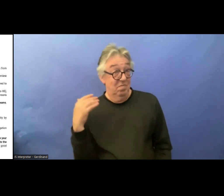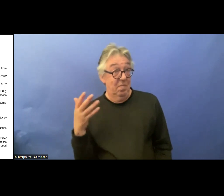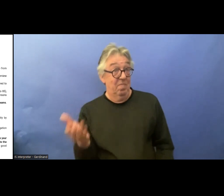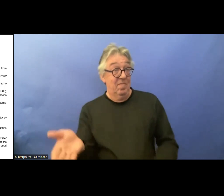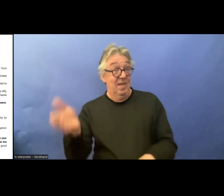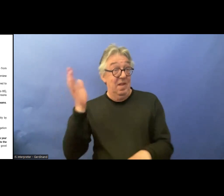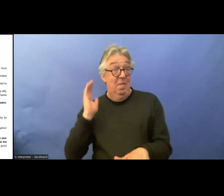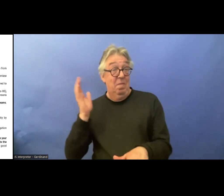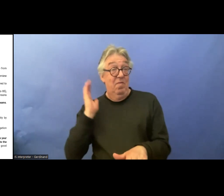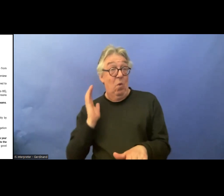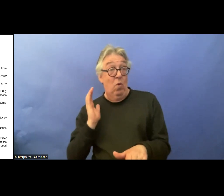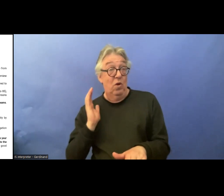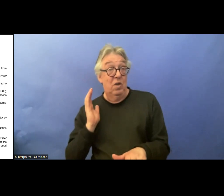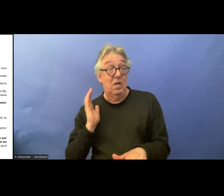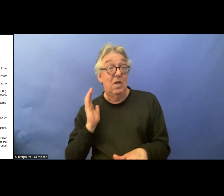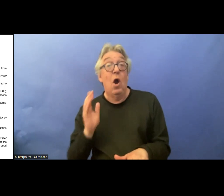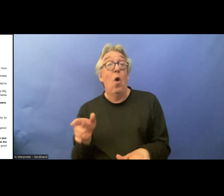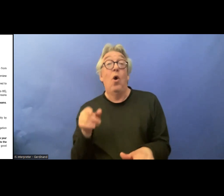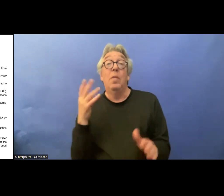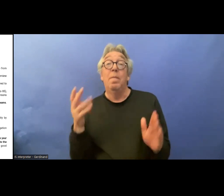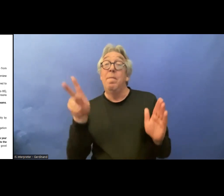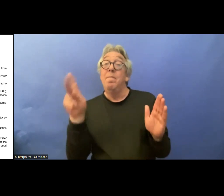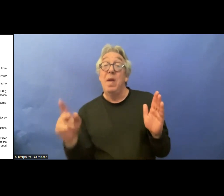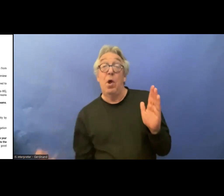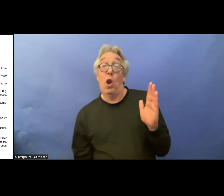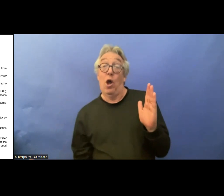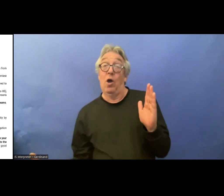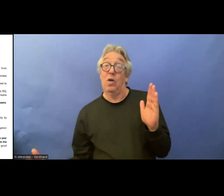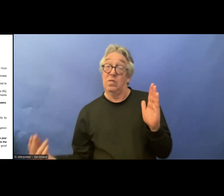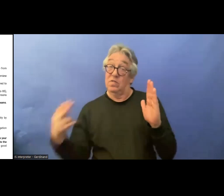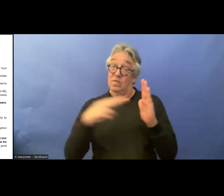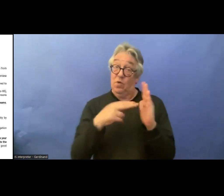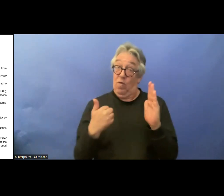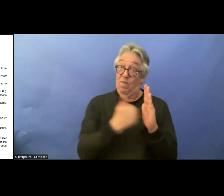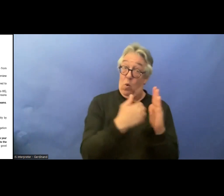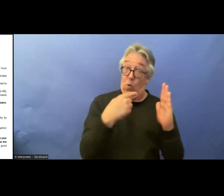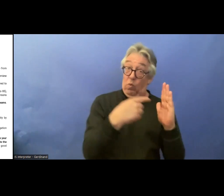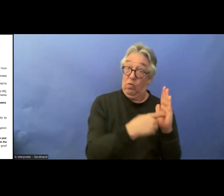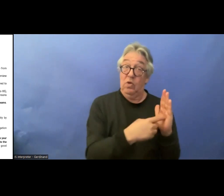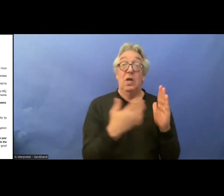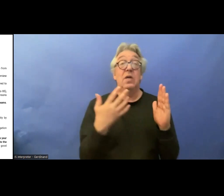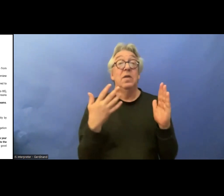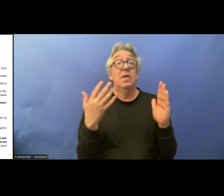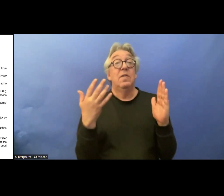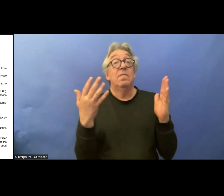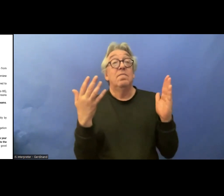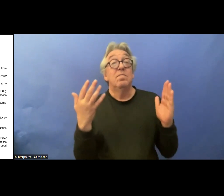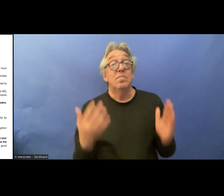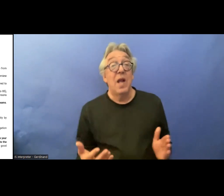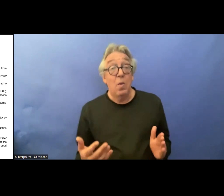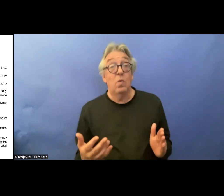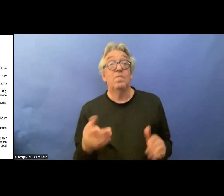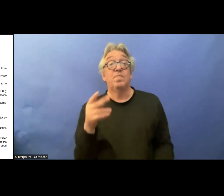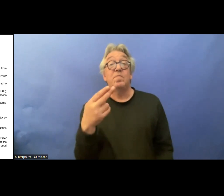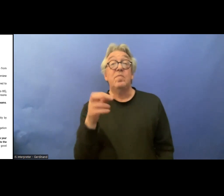there's a clear benefit in terms of saving the time for the countries that doing